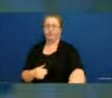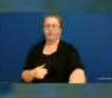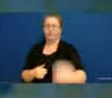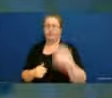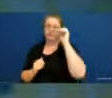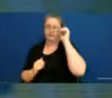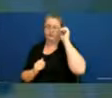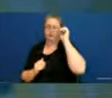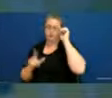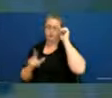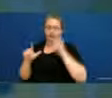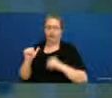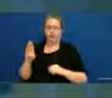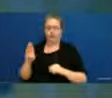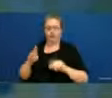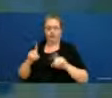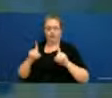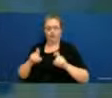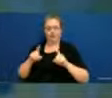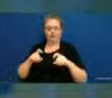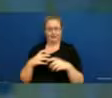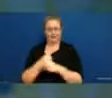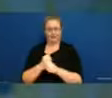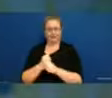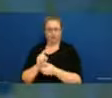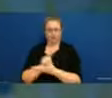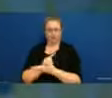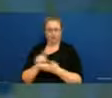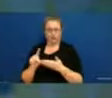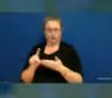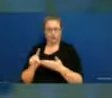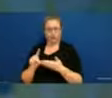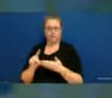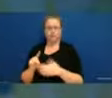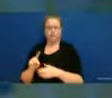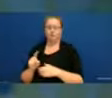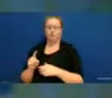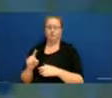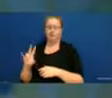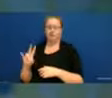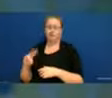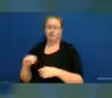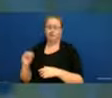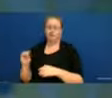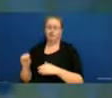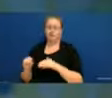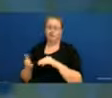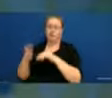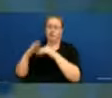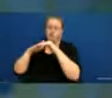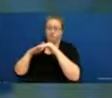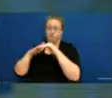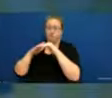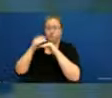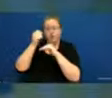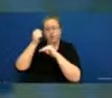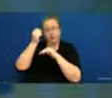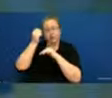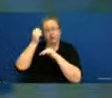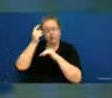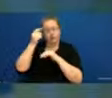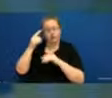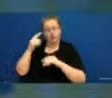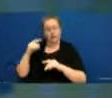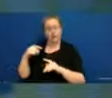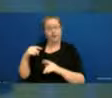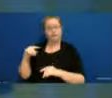Our weekly summary of lab testing is up. We're up about 7% from last week, but our positivity has gone up, and